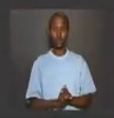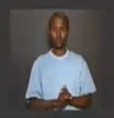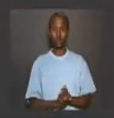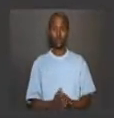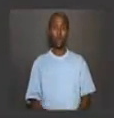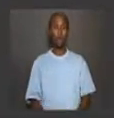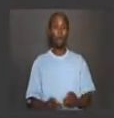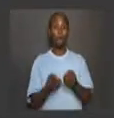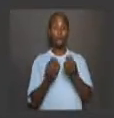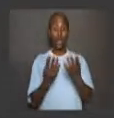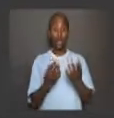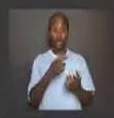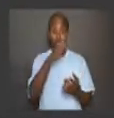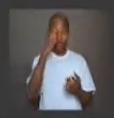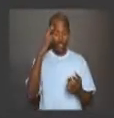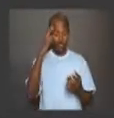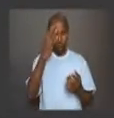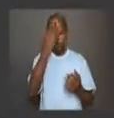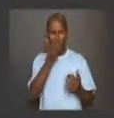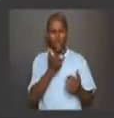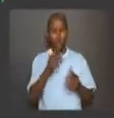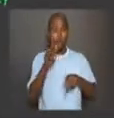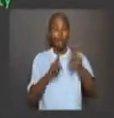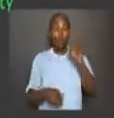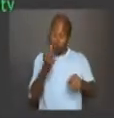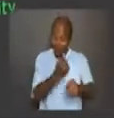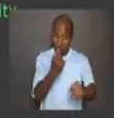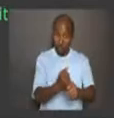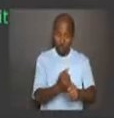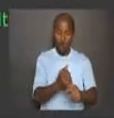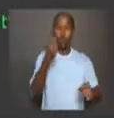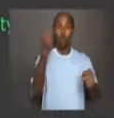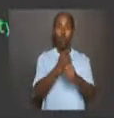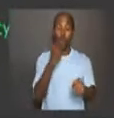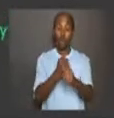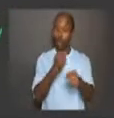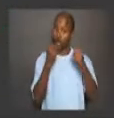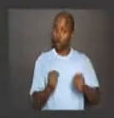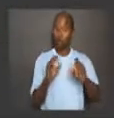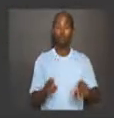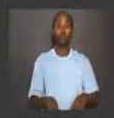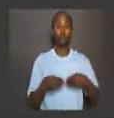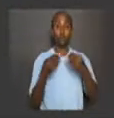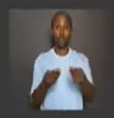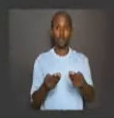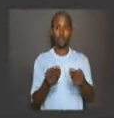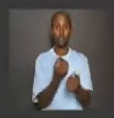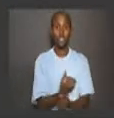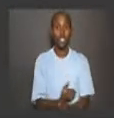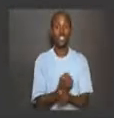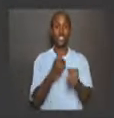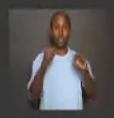There are many reasons why people work. Work can provide